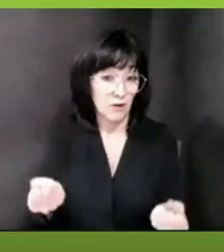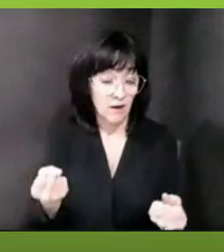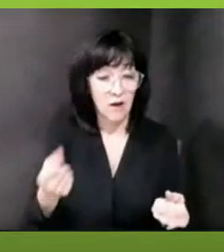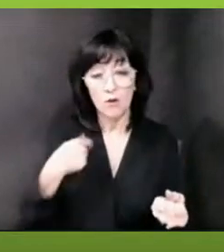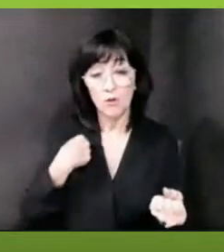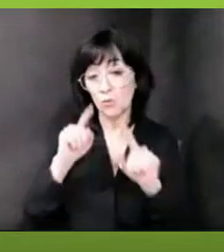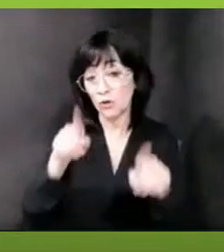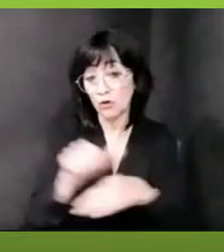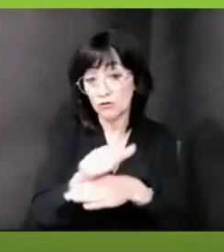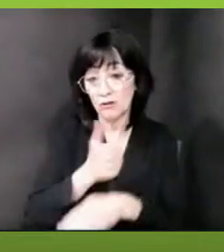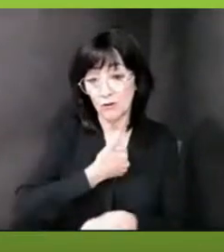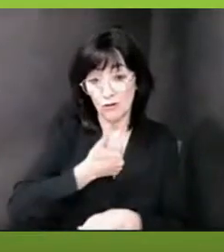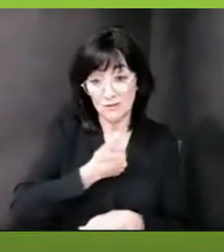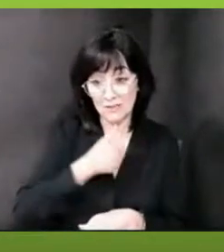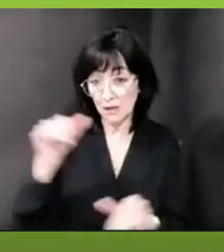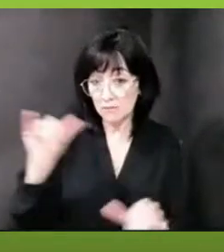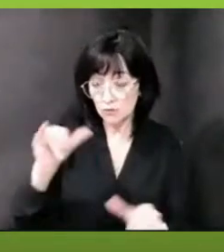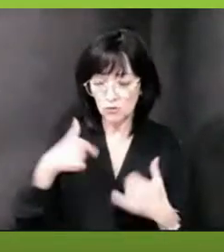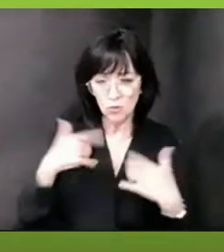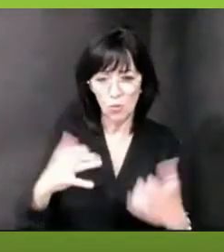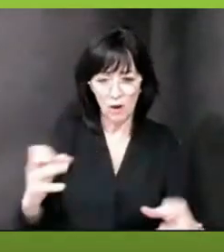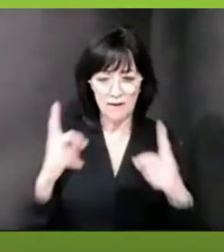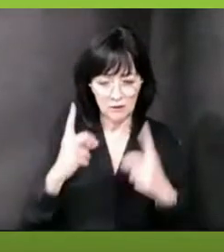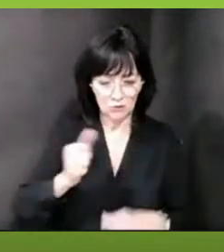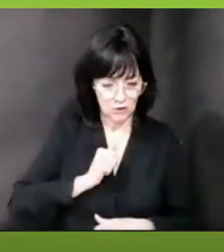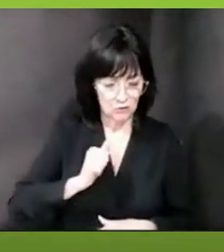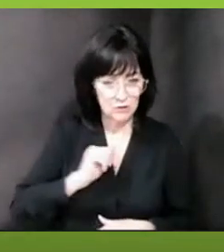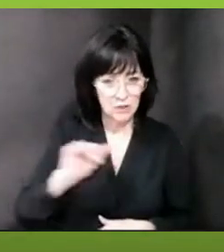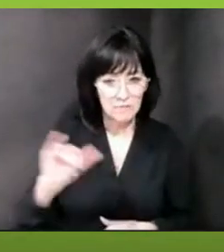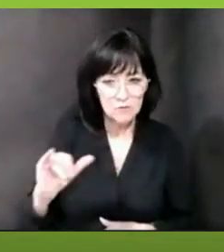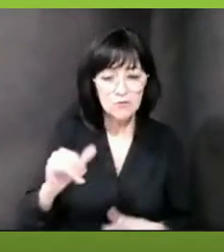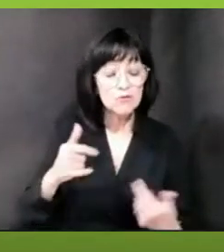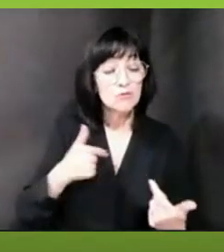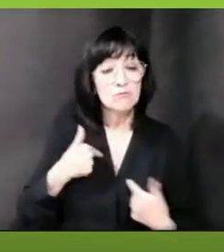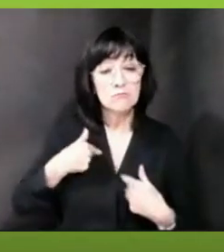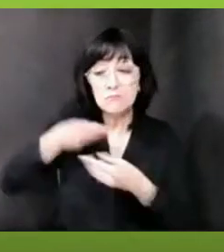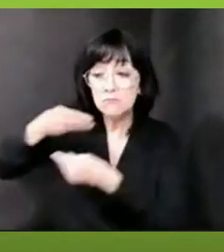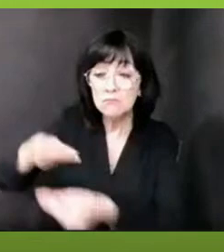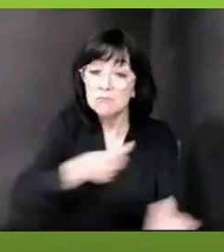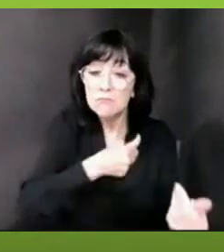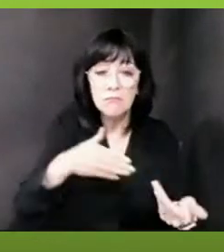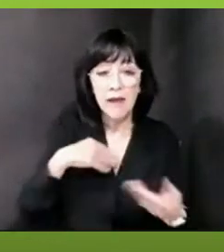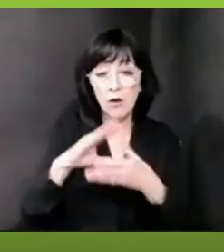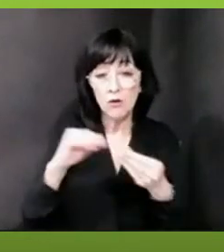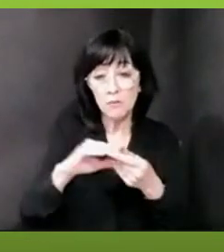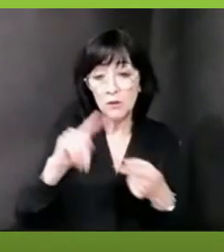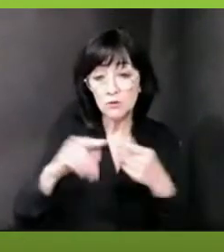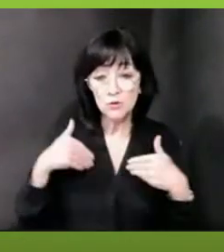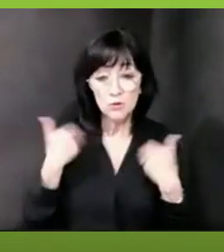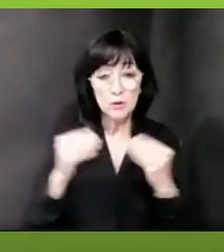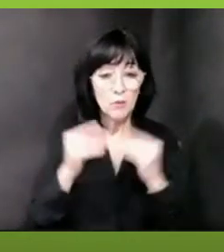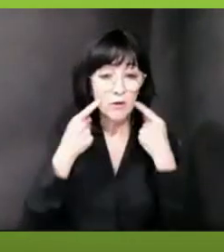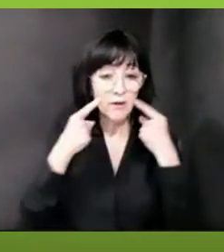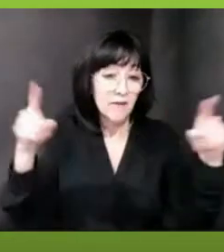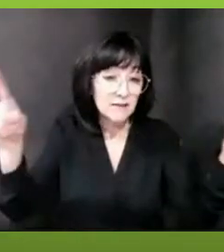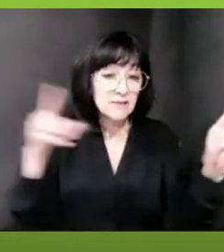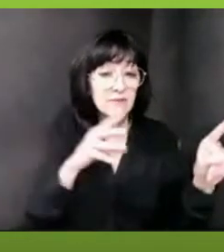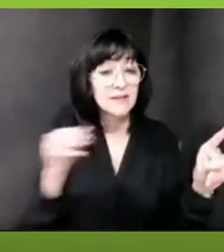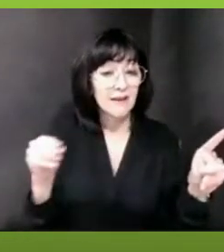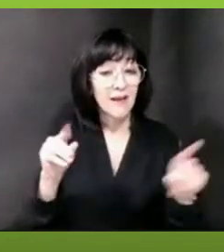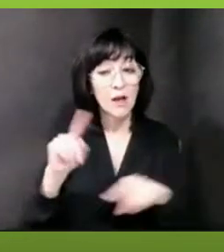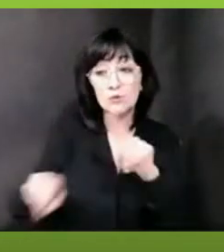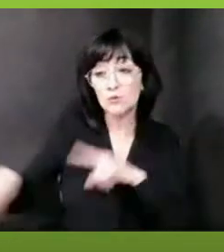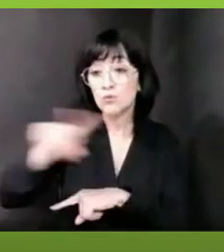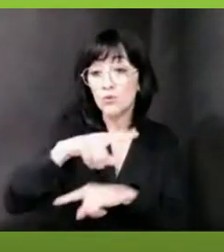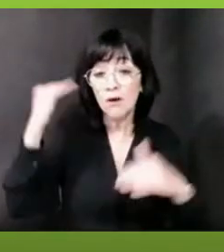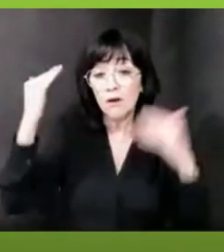training ourselves to be more educated on how to convey our message to youth themselves more effectively and to adults who work